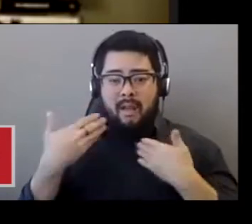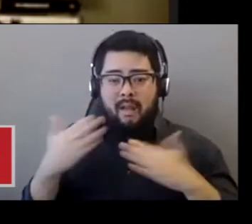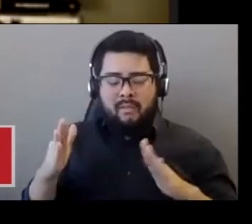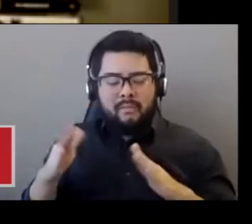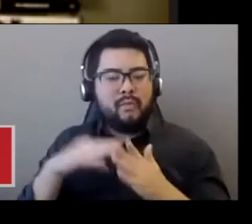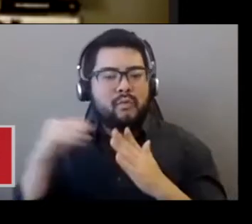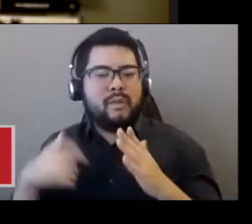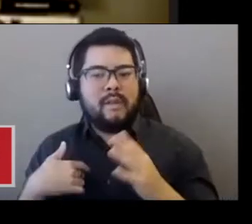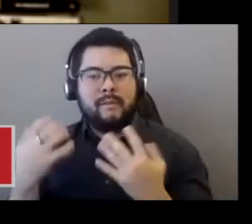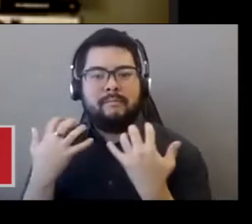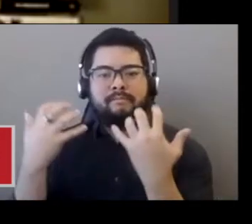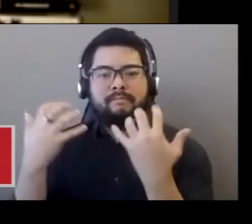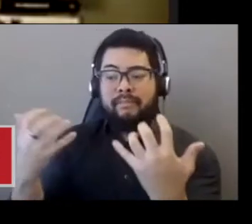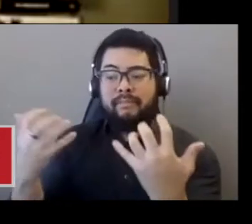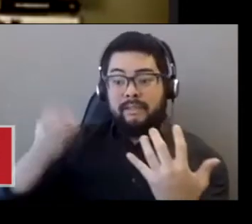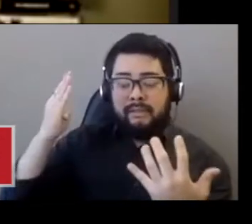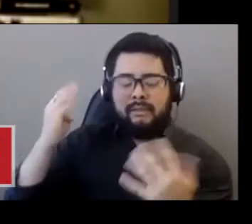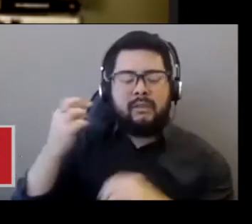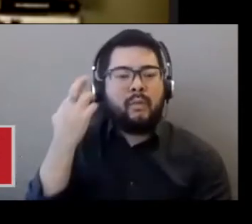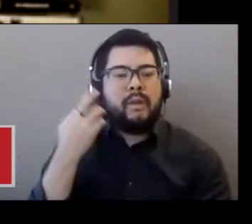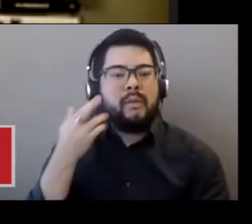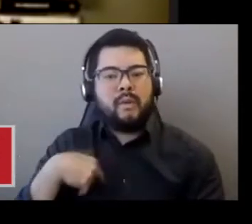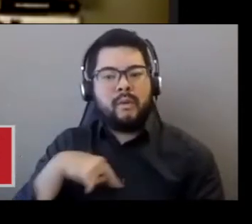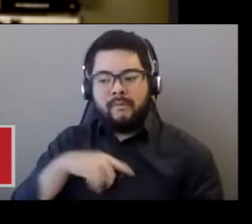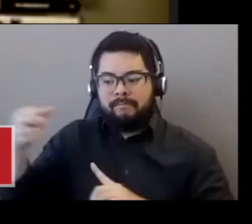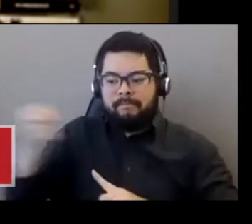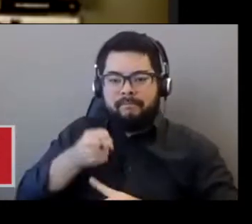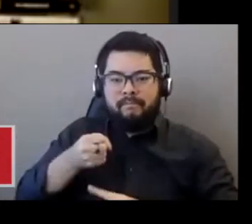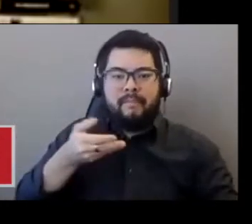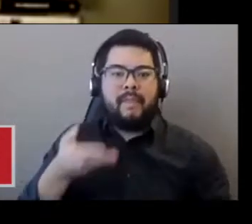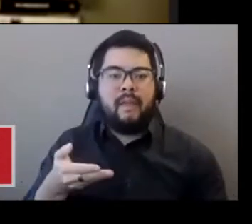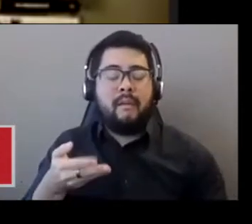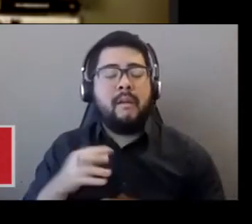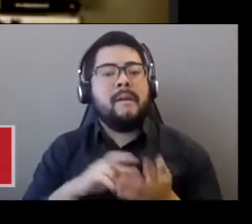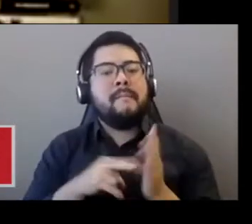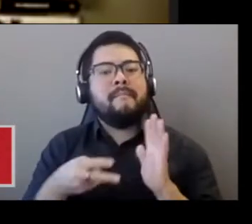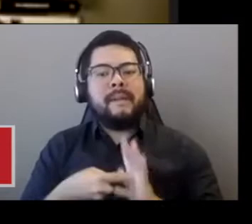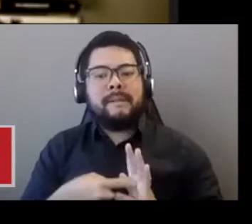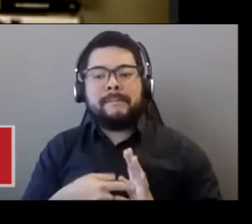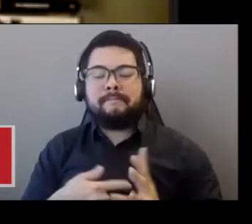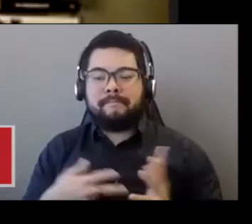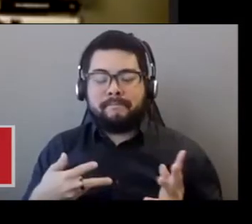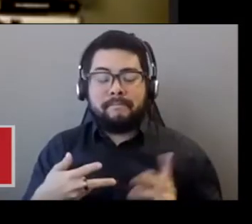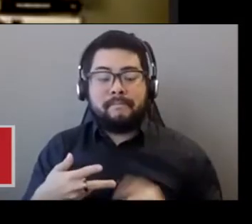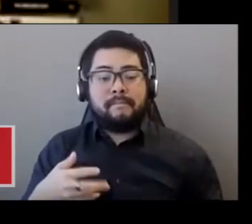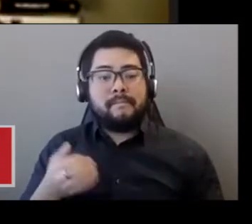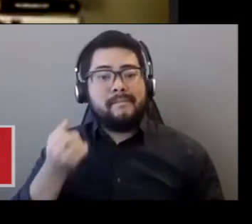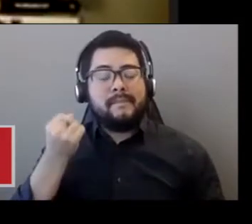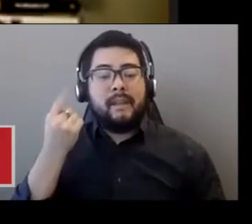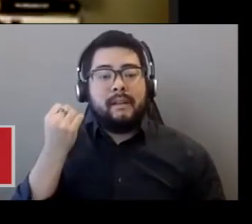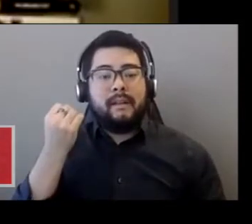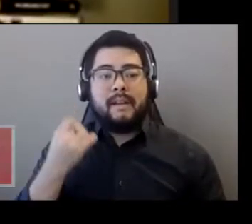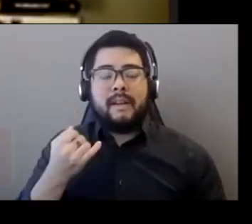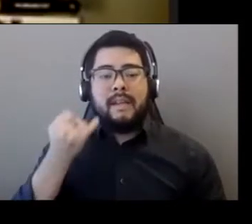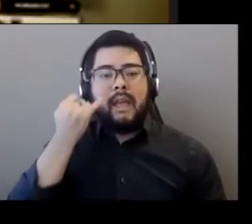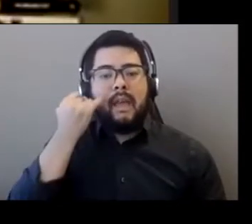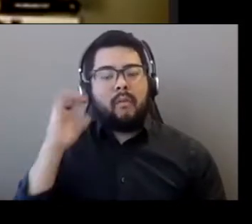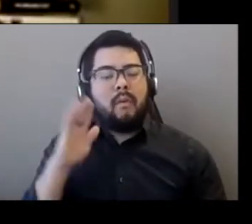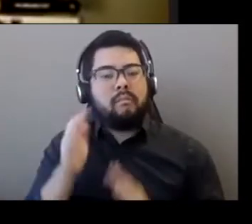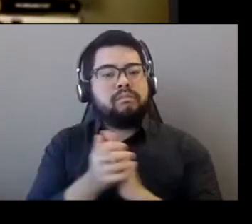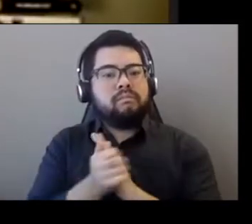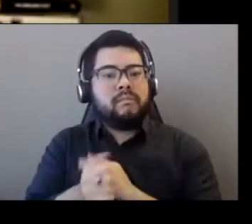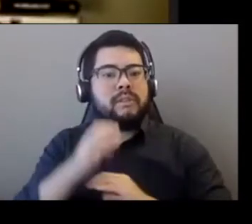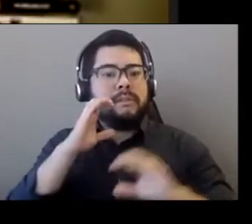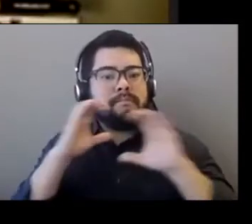us because we have been appointed there. You don't really have to, I mean, yes, it's good if you have a gift to speak and so on and